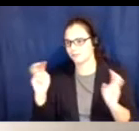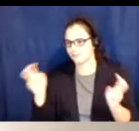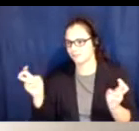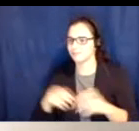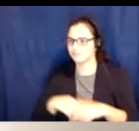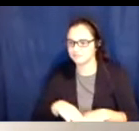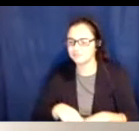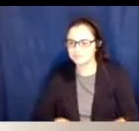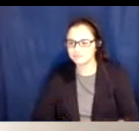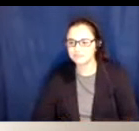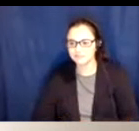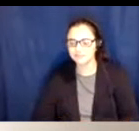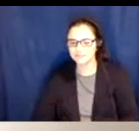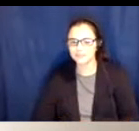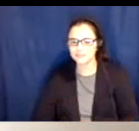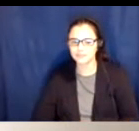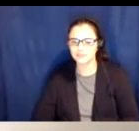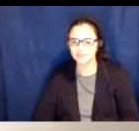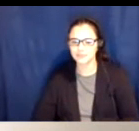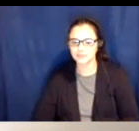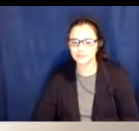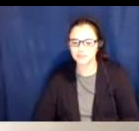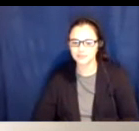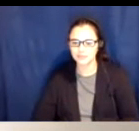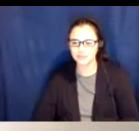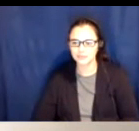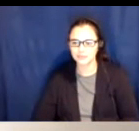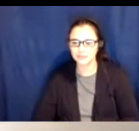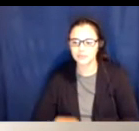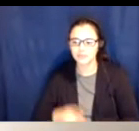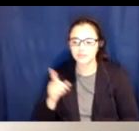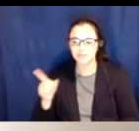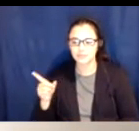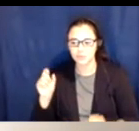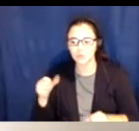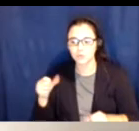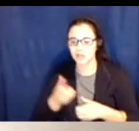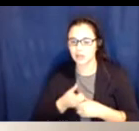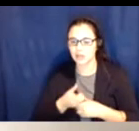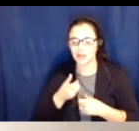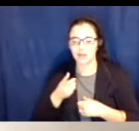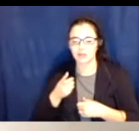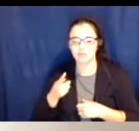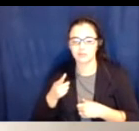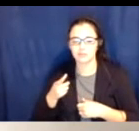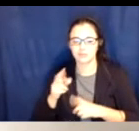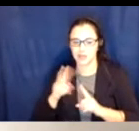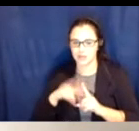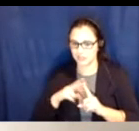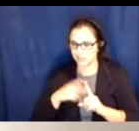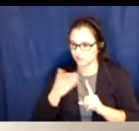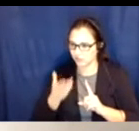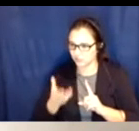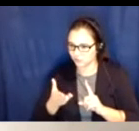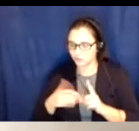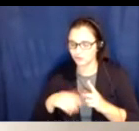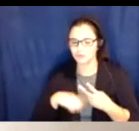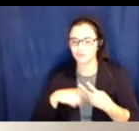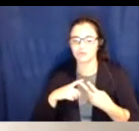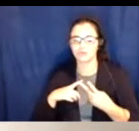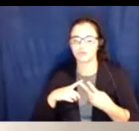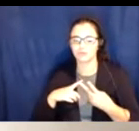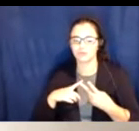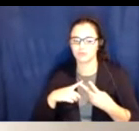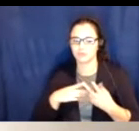Yeah. And here you can you'll see you can get the applications here, and it goes